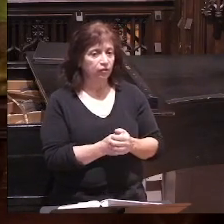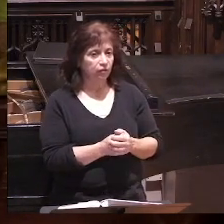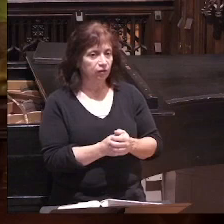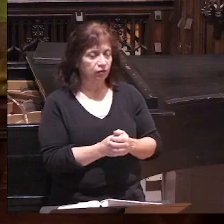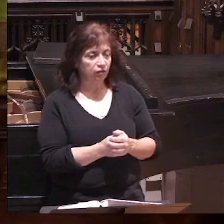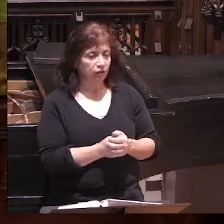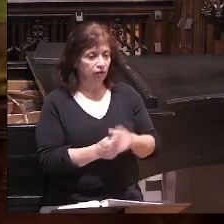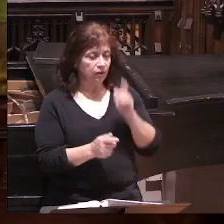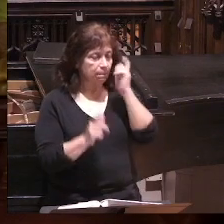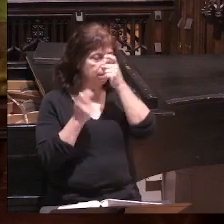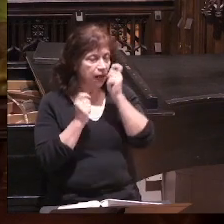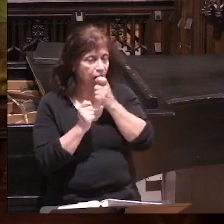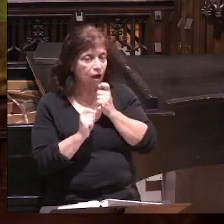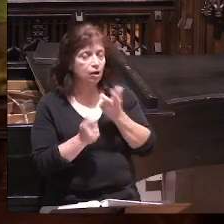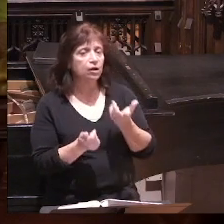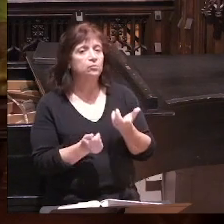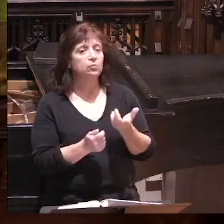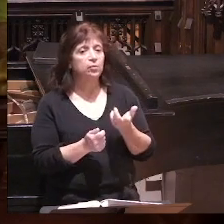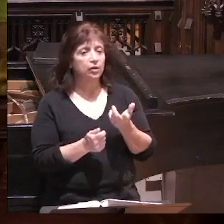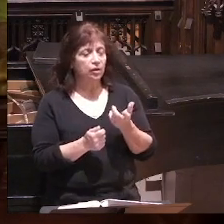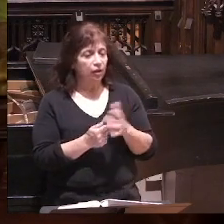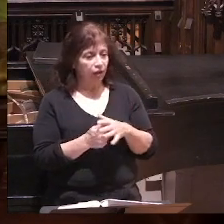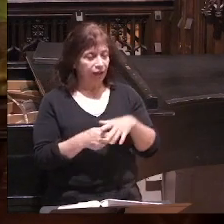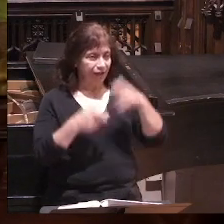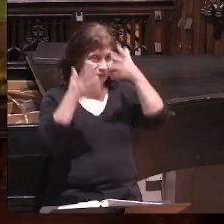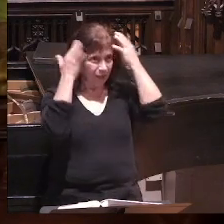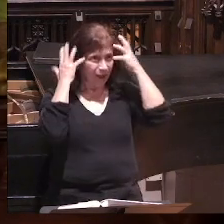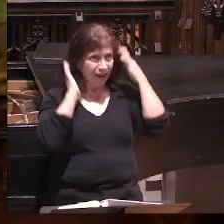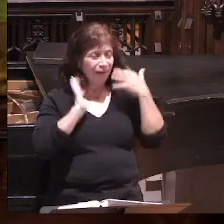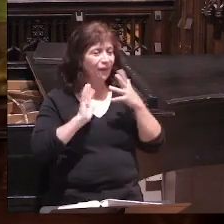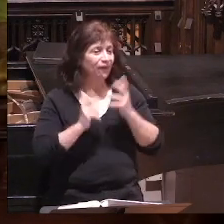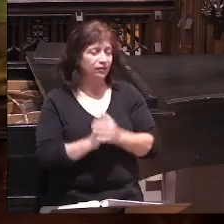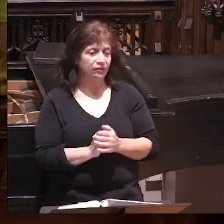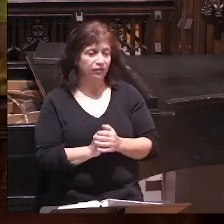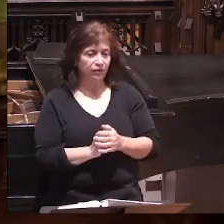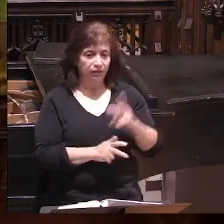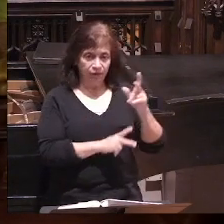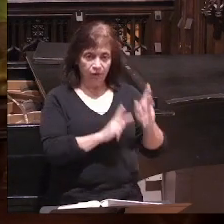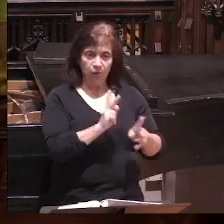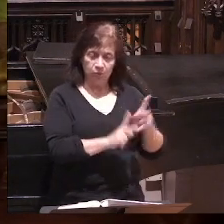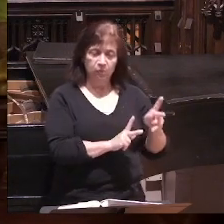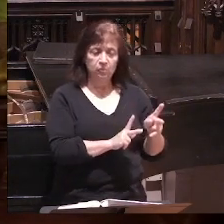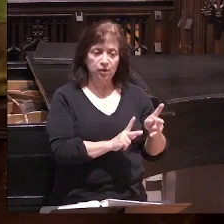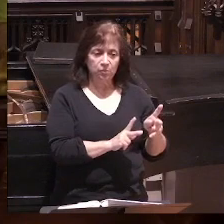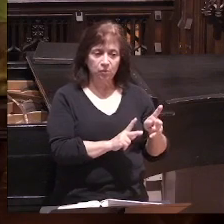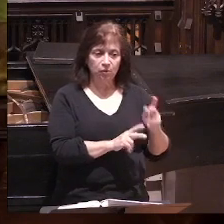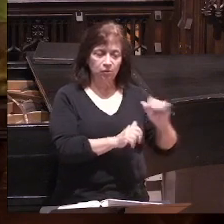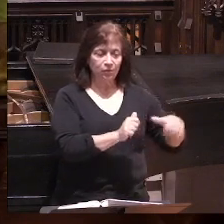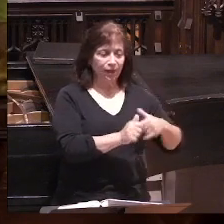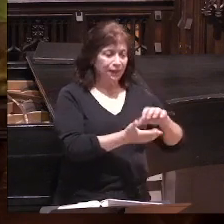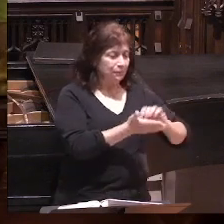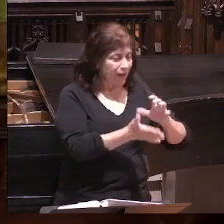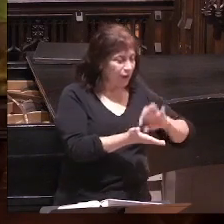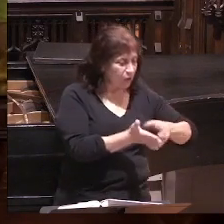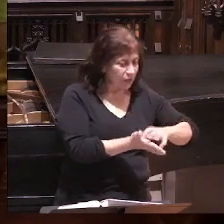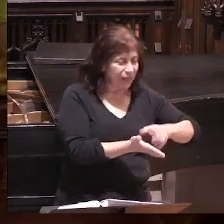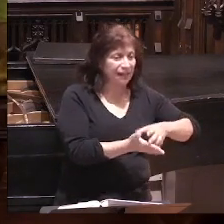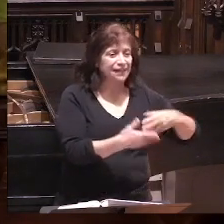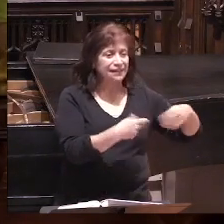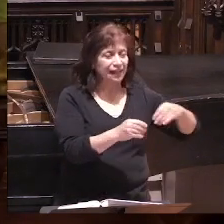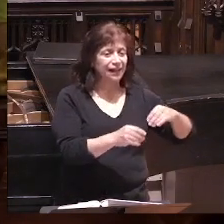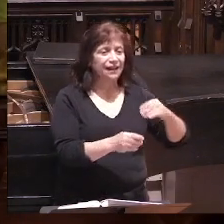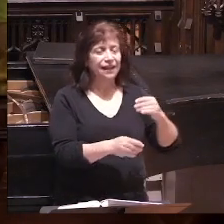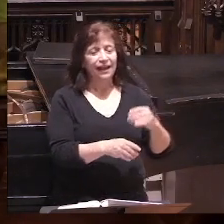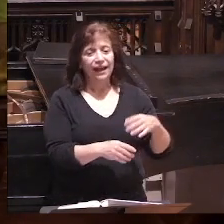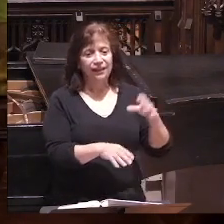and apply makeup and mess with our hair. There are those who bake cookies and others who make